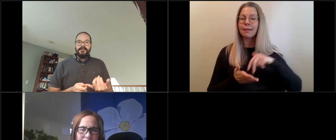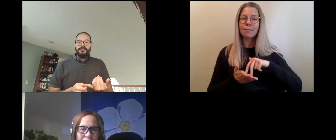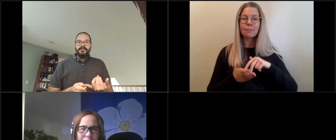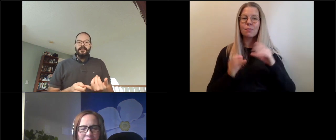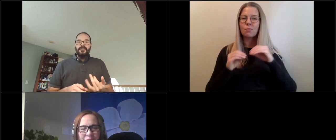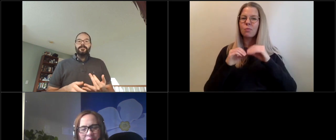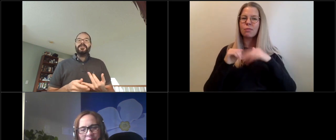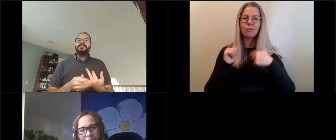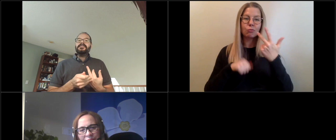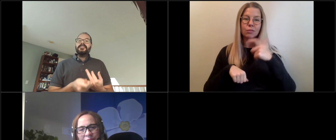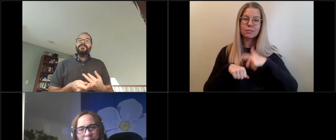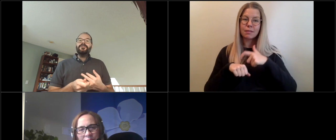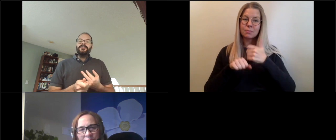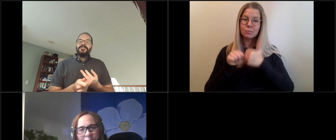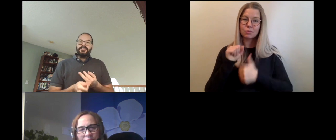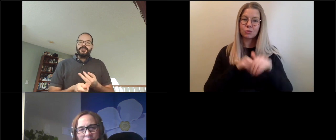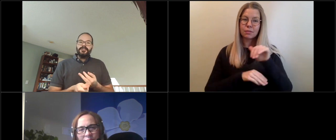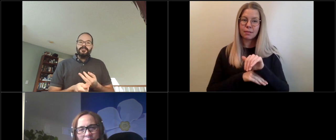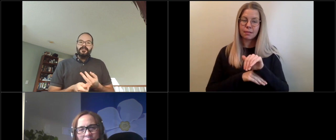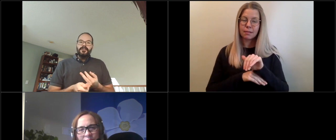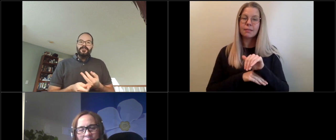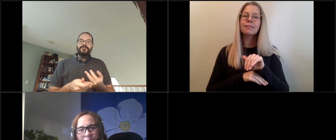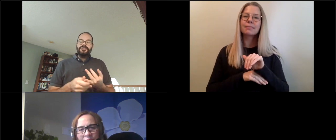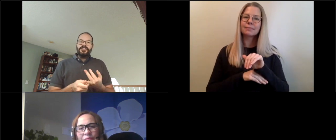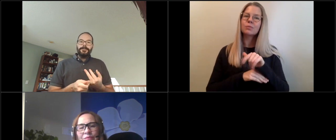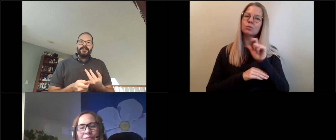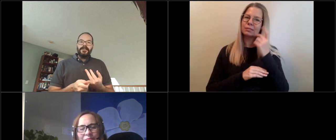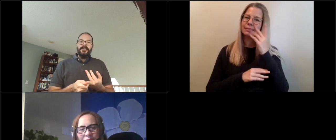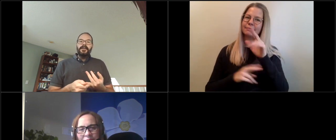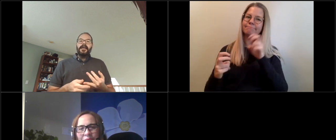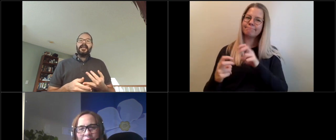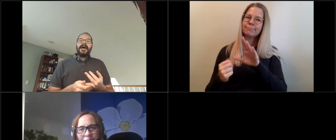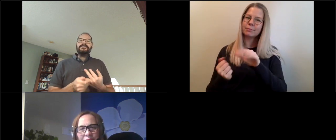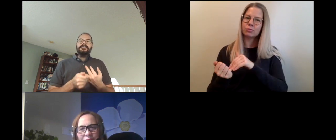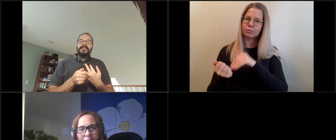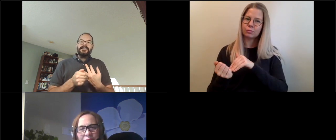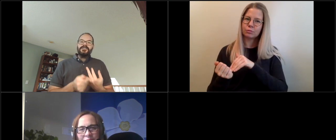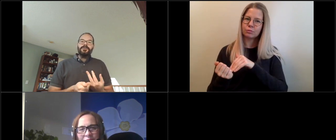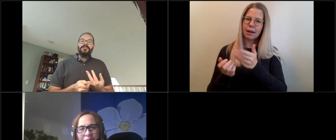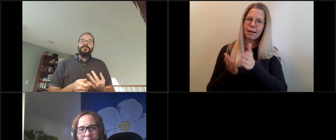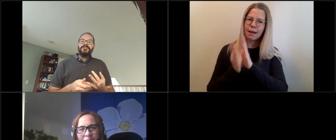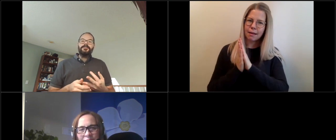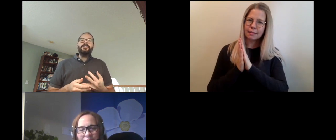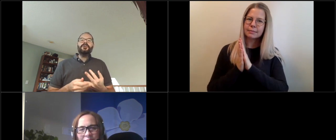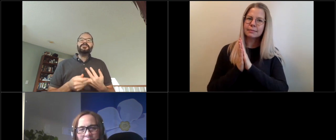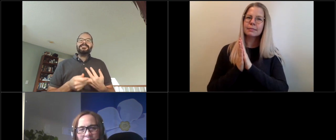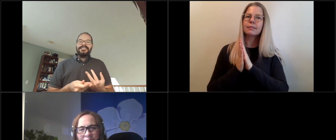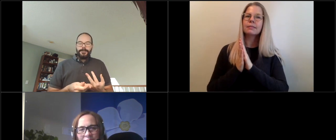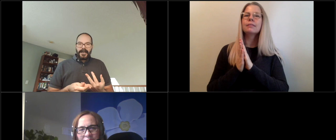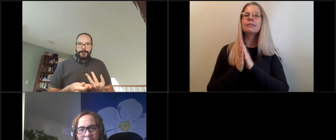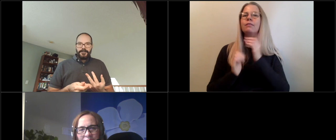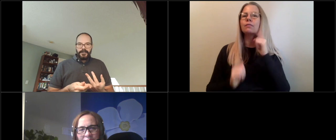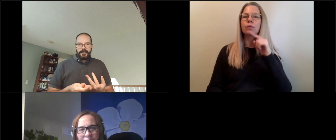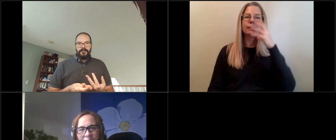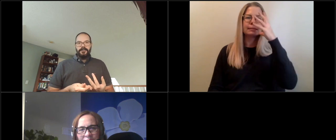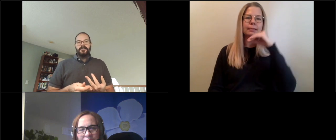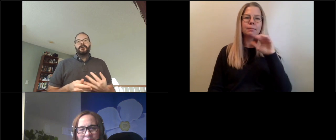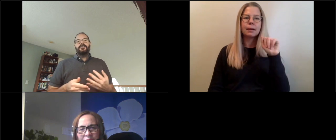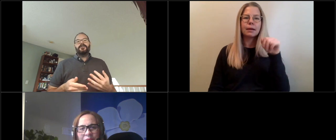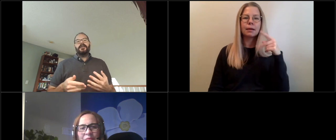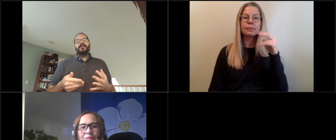night, please see your physician, your GP, and ask to get screened for something called sleep